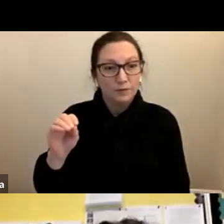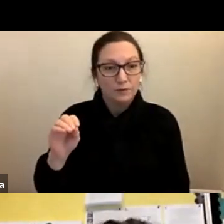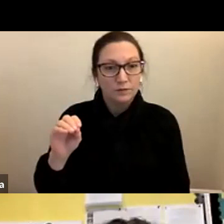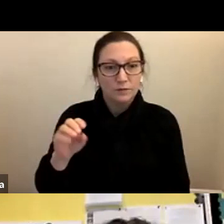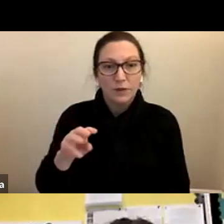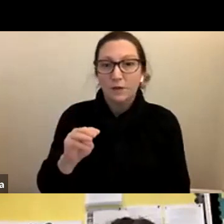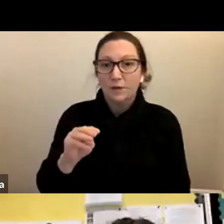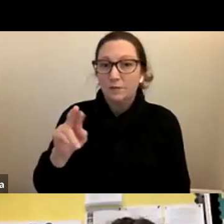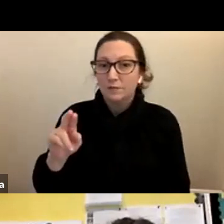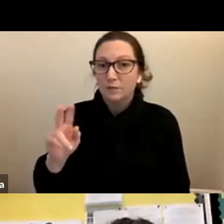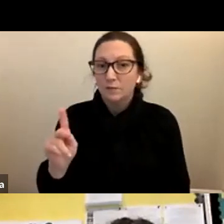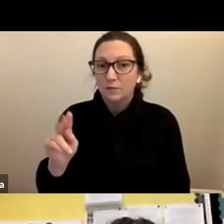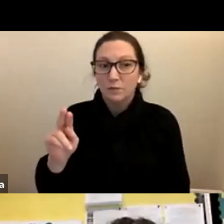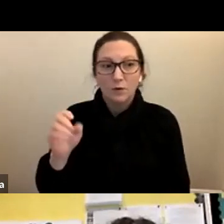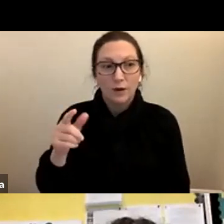Mr. Kreger?